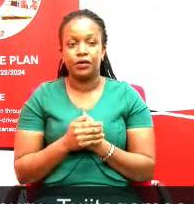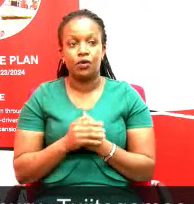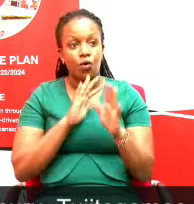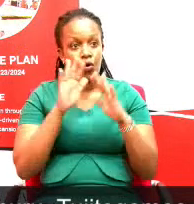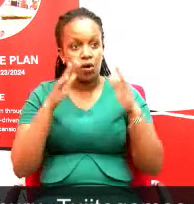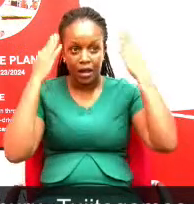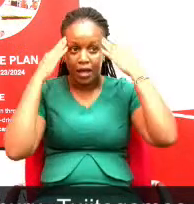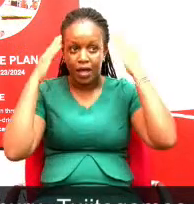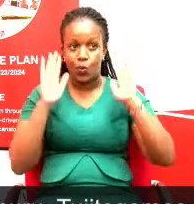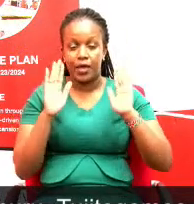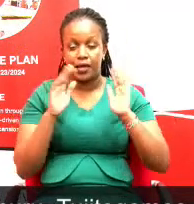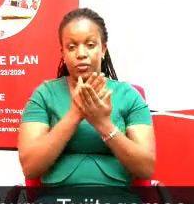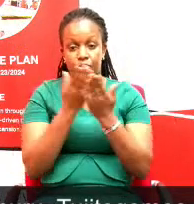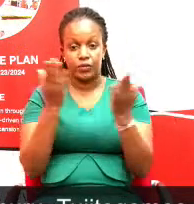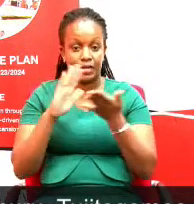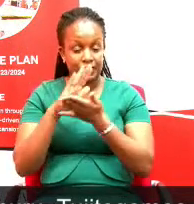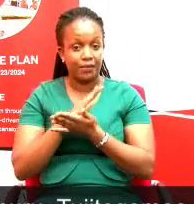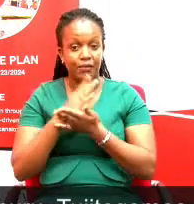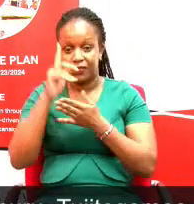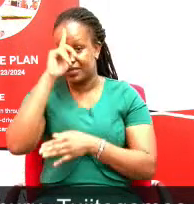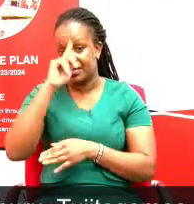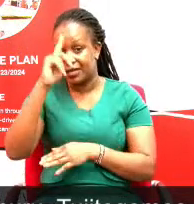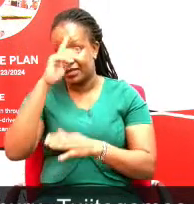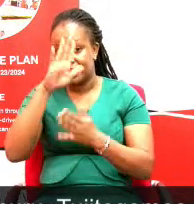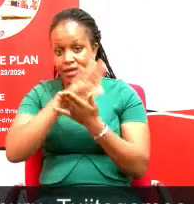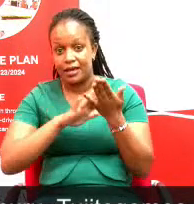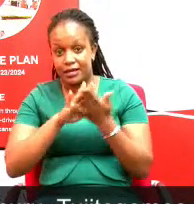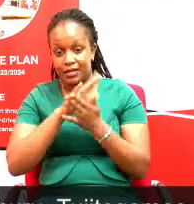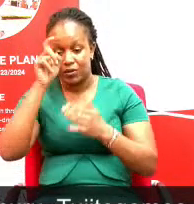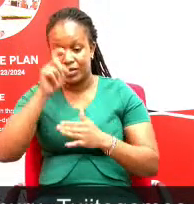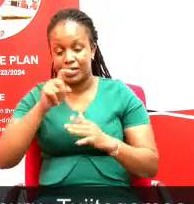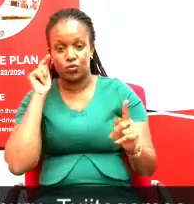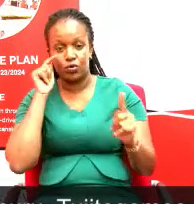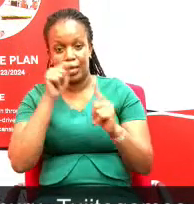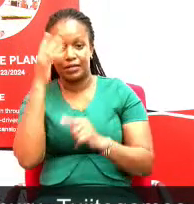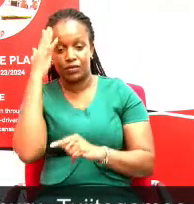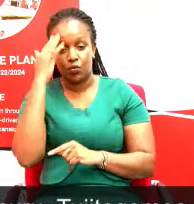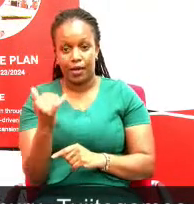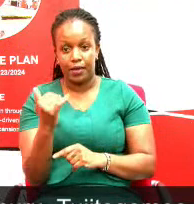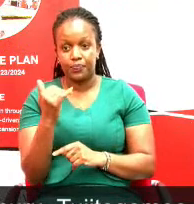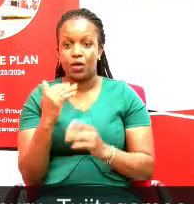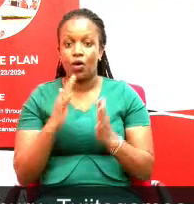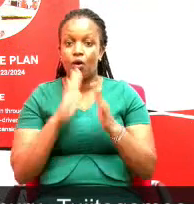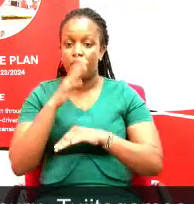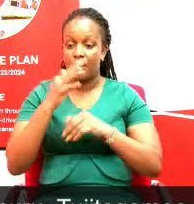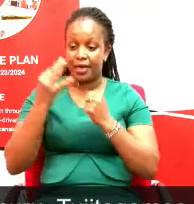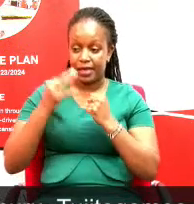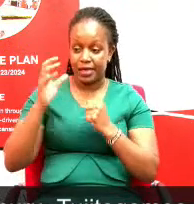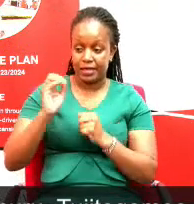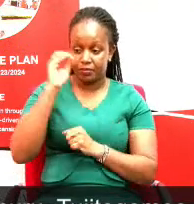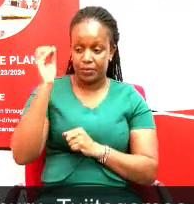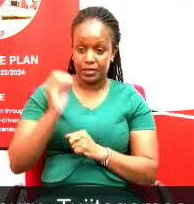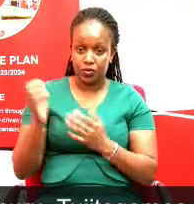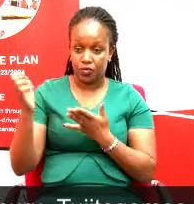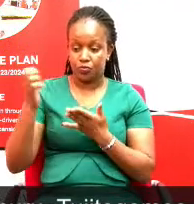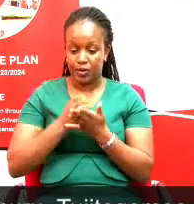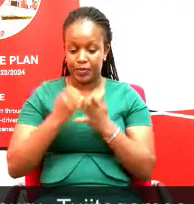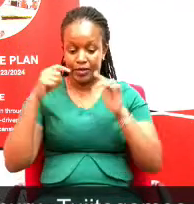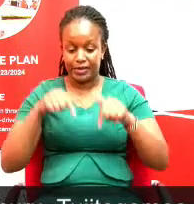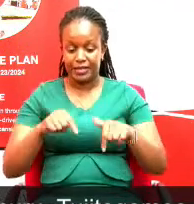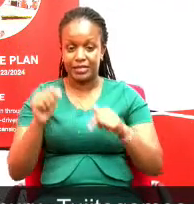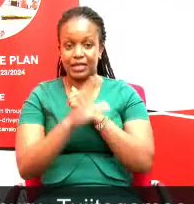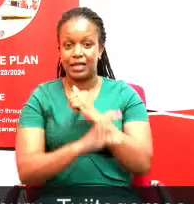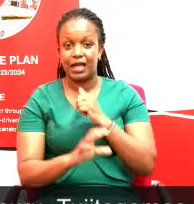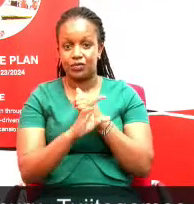know, that's one critical area that we need to target, because over 80% of employment in this country are created by the